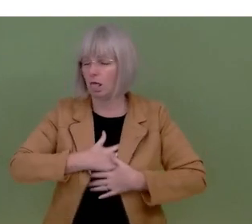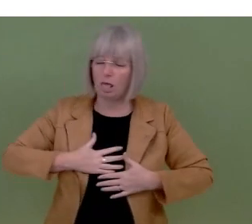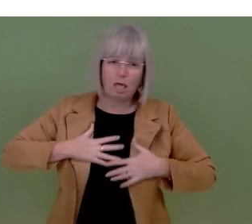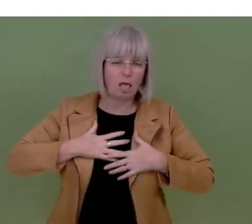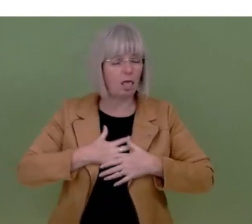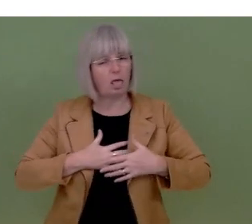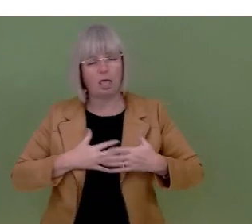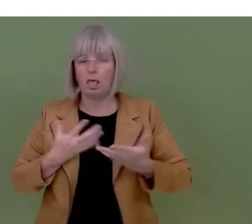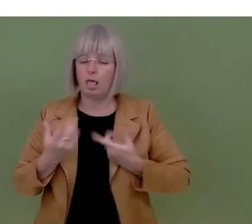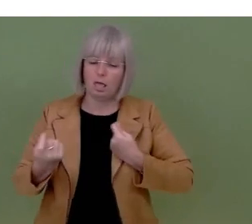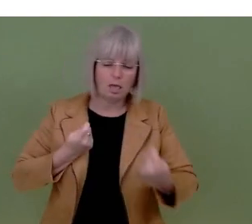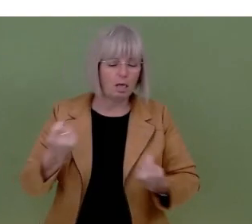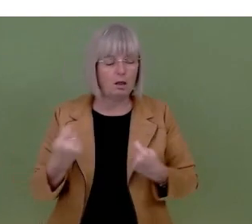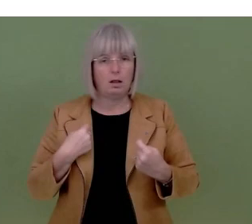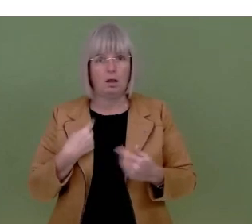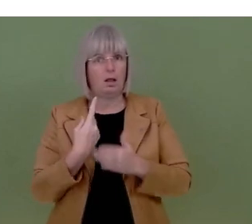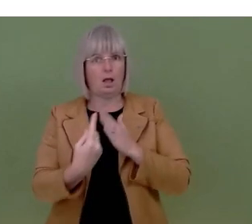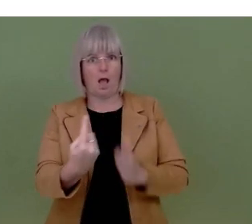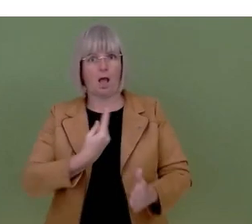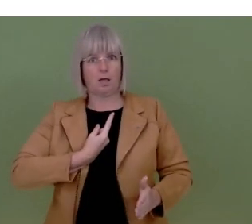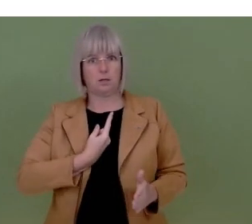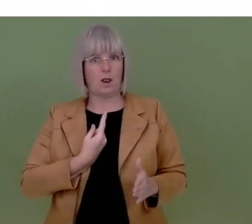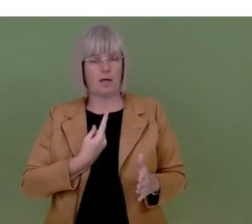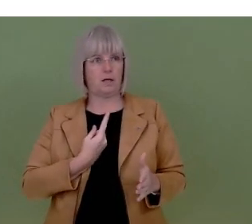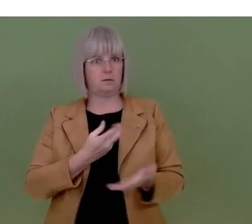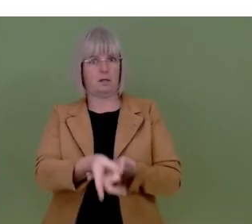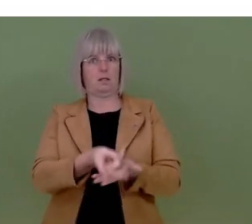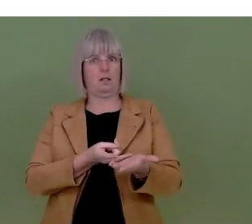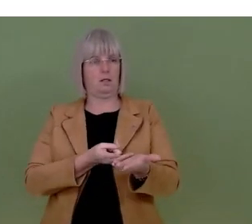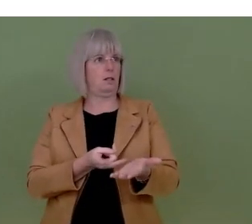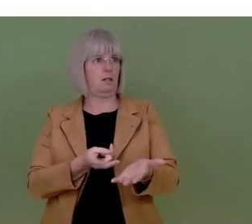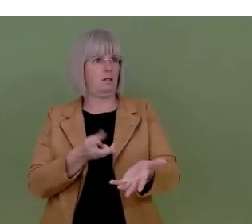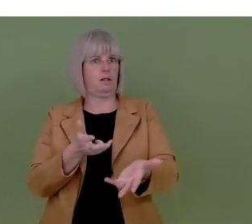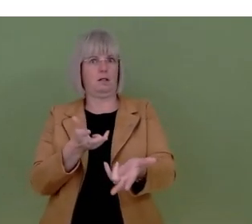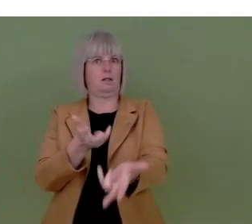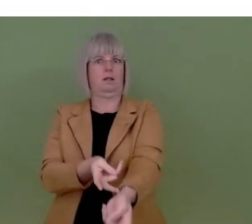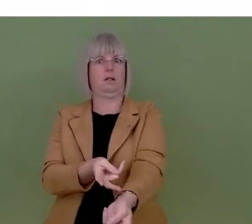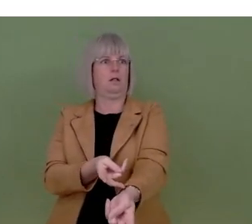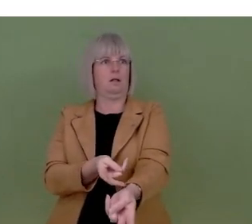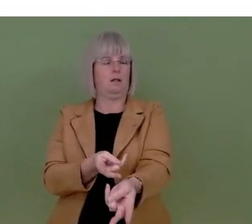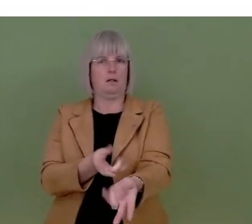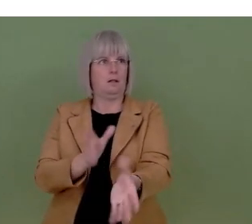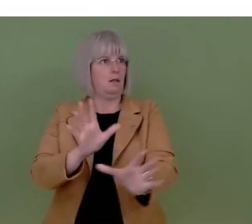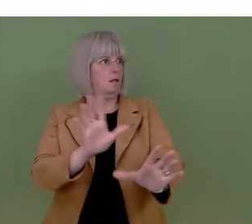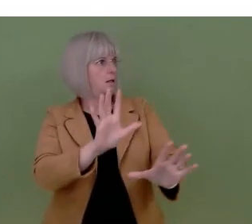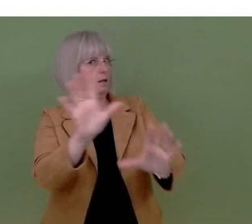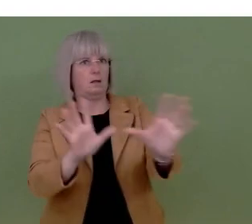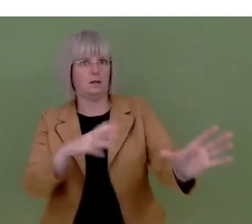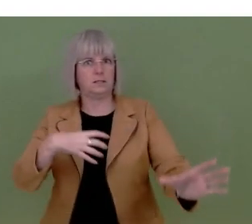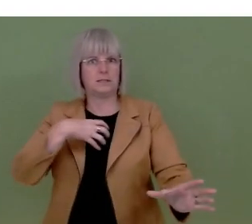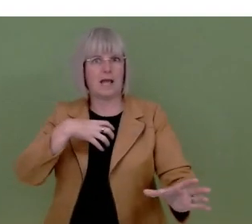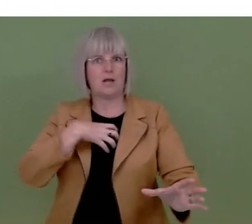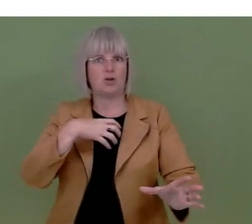my isolation within an environment that was very scary because of what had happened to me on